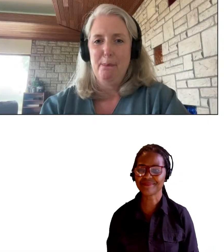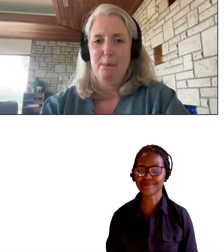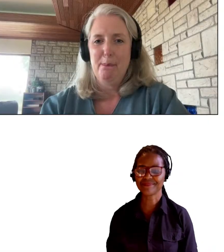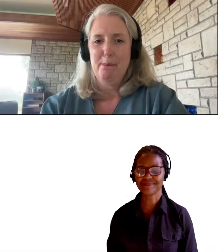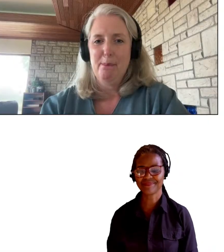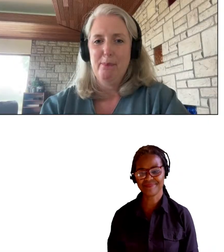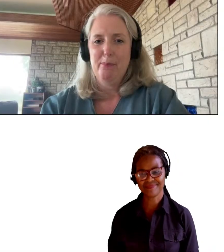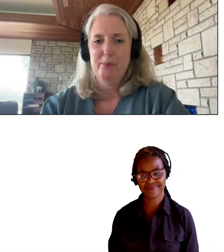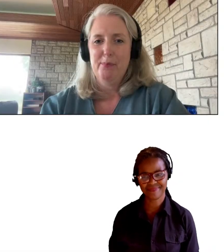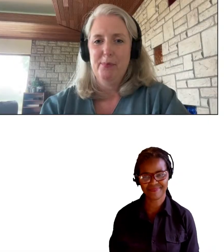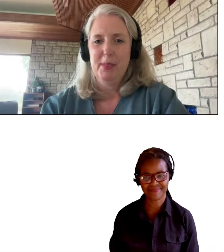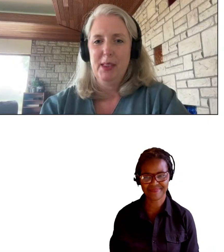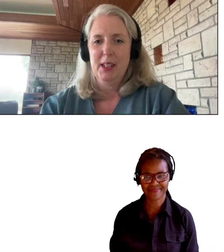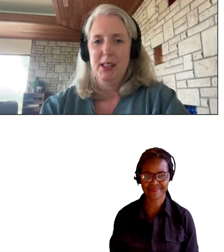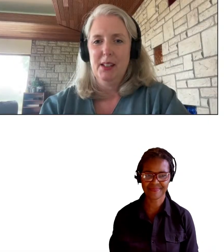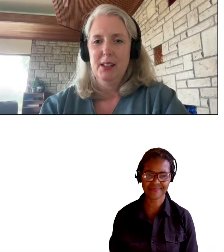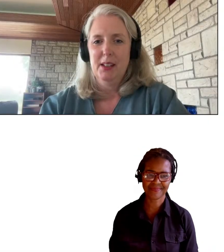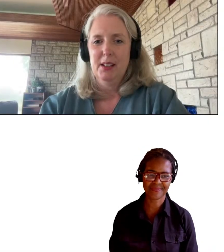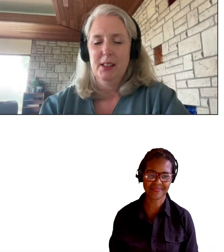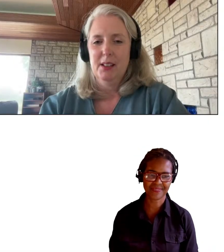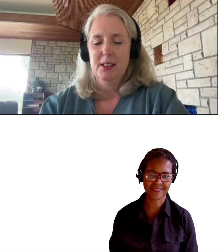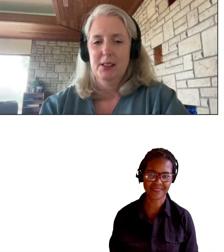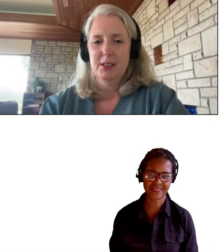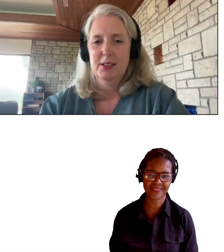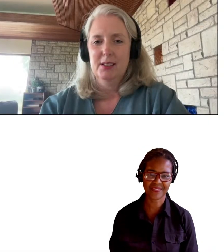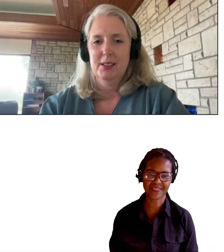It's right in there.